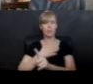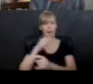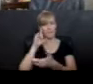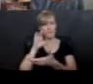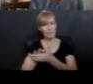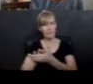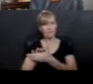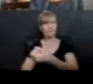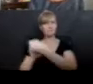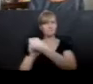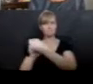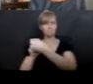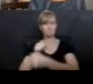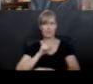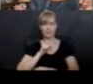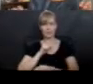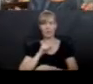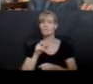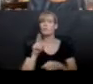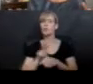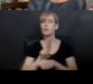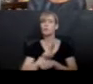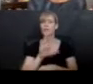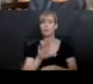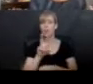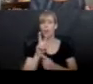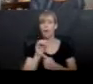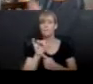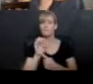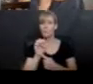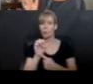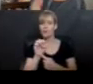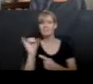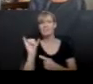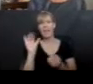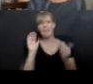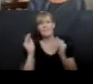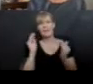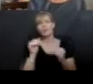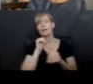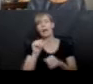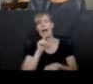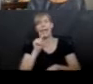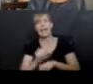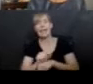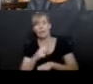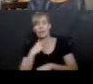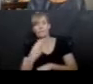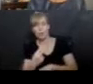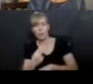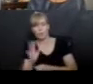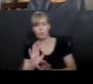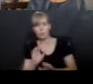Right? So using your voice is a sort of a metaphor, right? So like not always the voice that we hear. But I also,